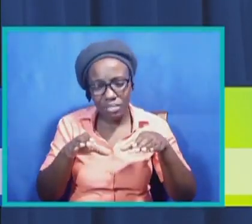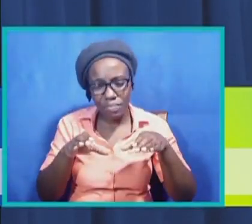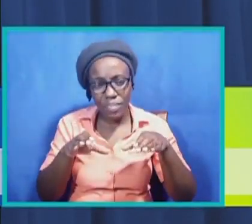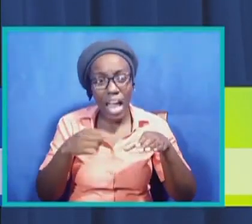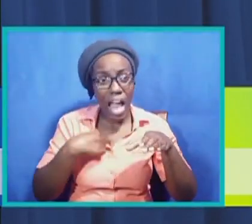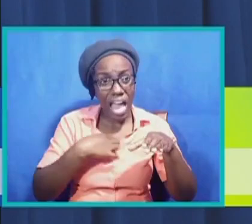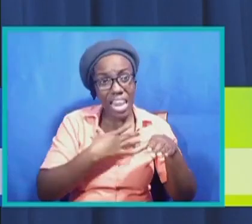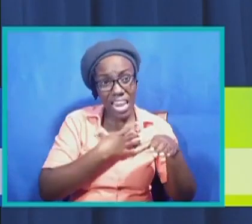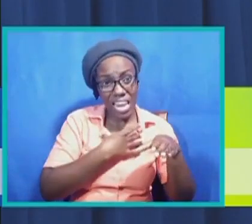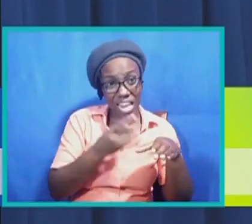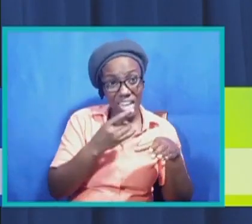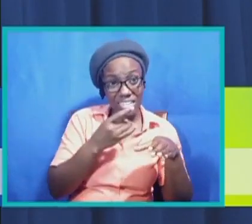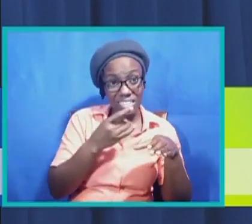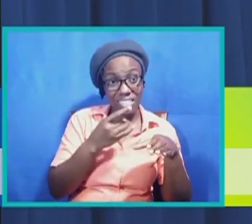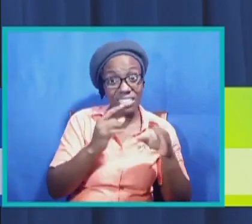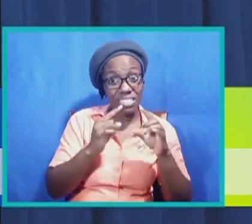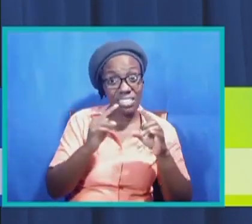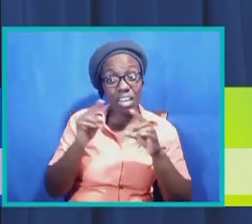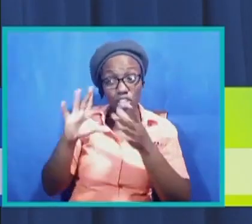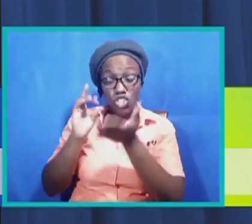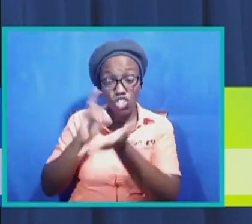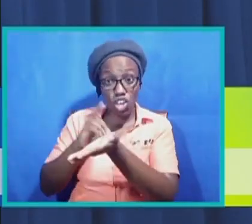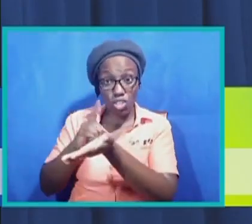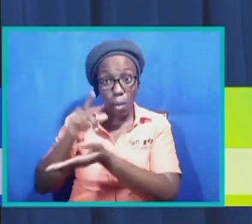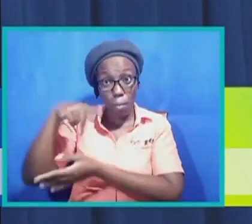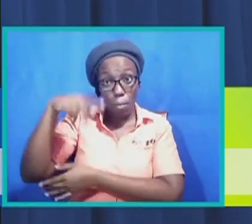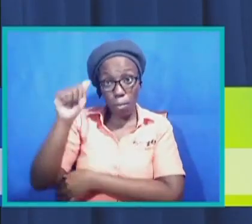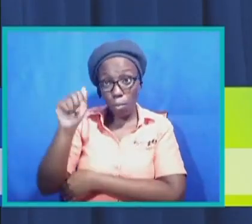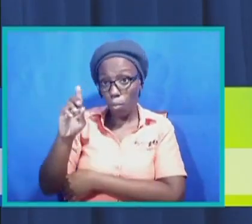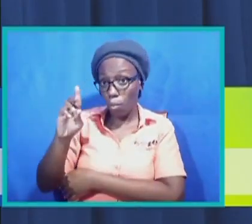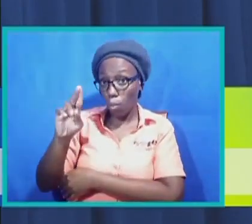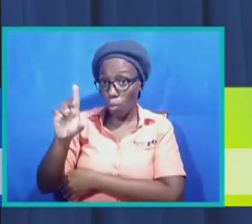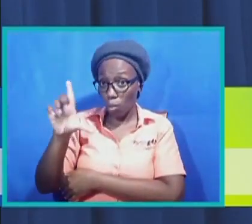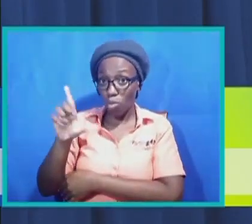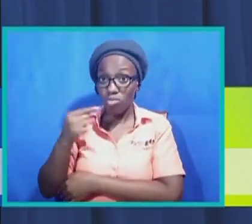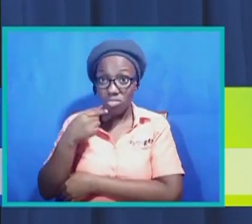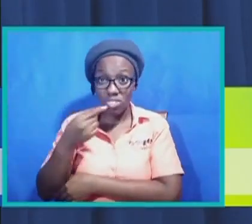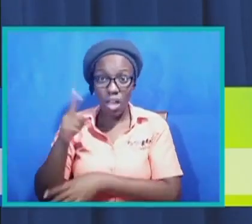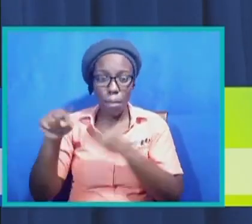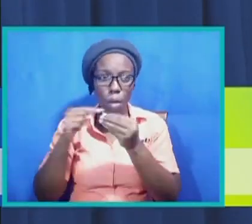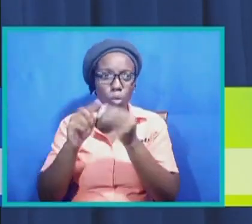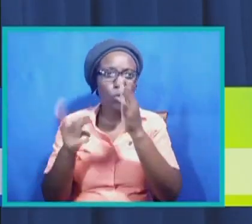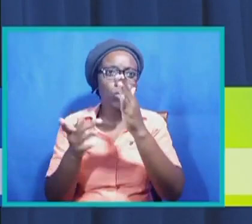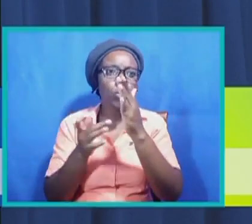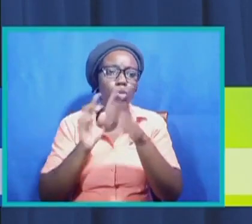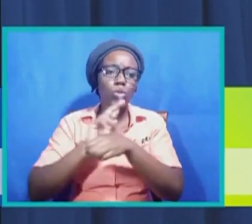made in terms of the use of technology. I want to add my piece to that in that